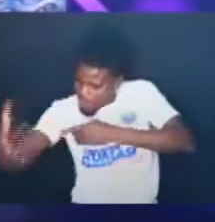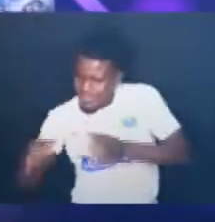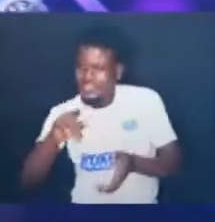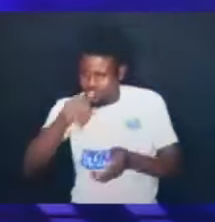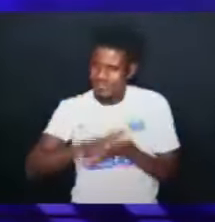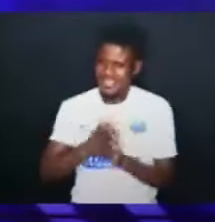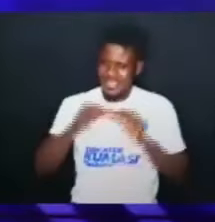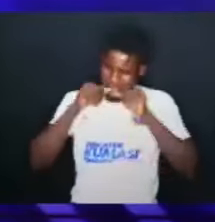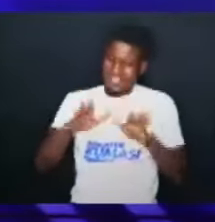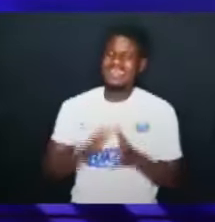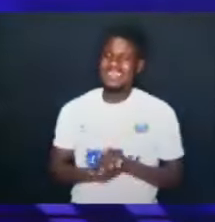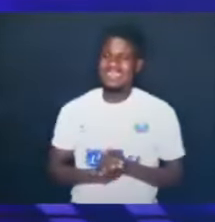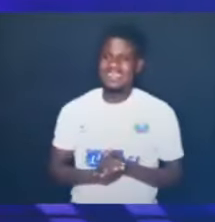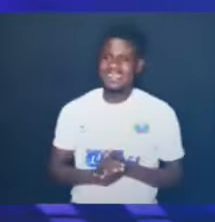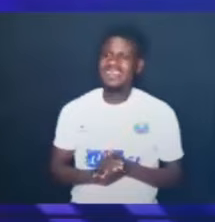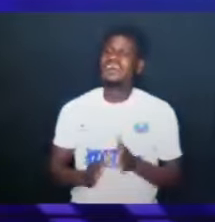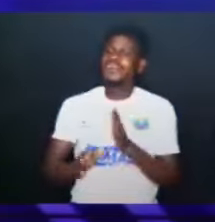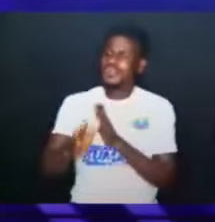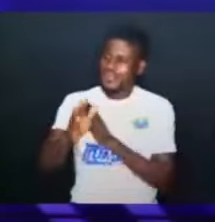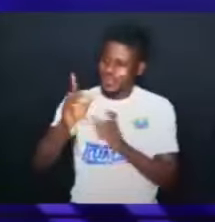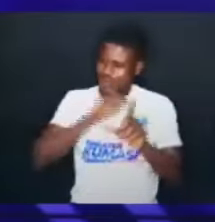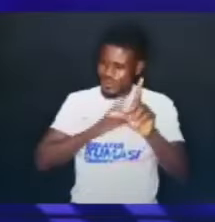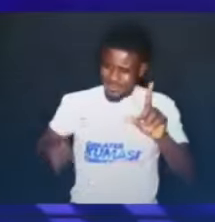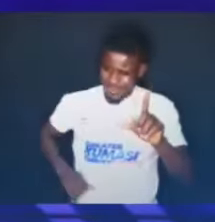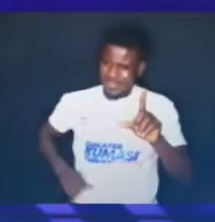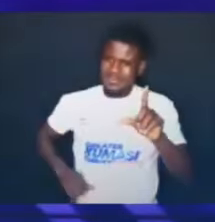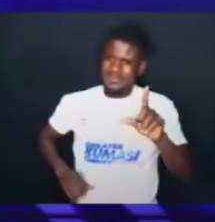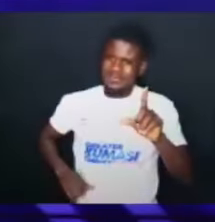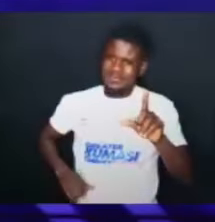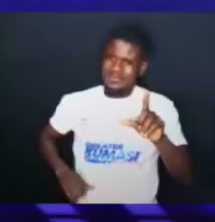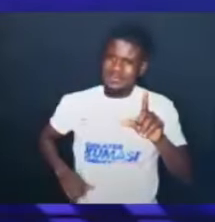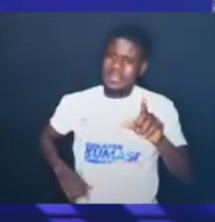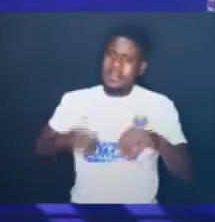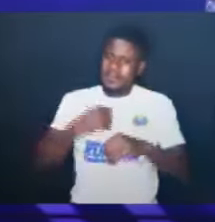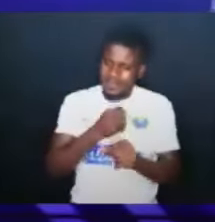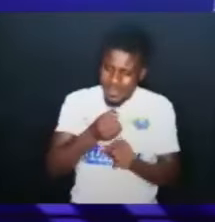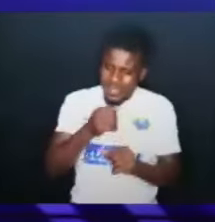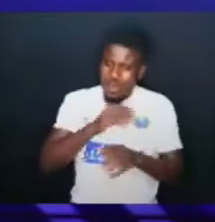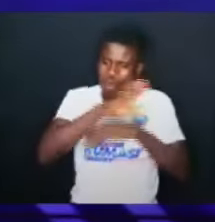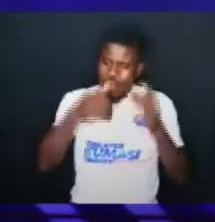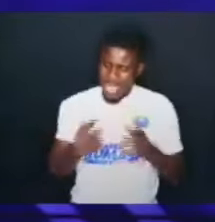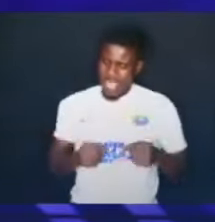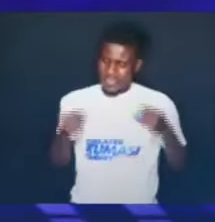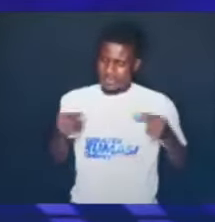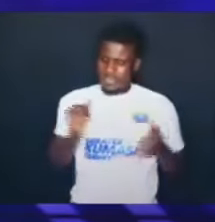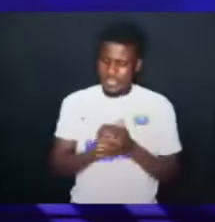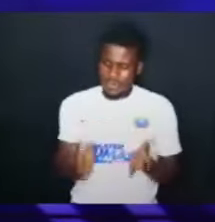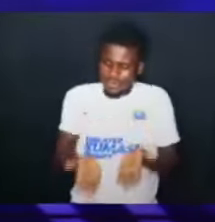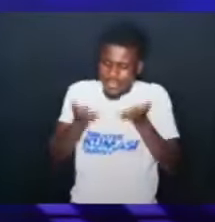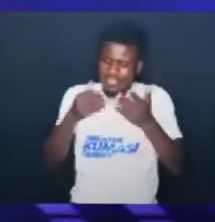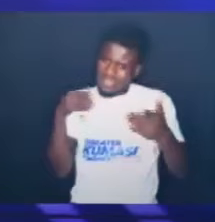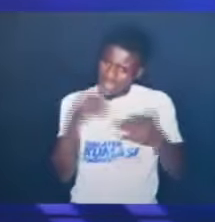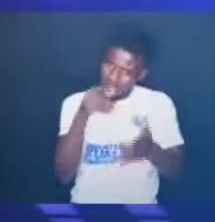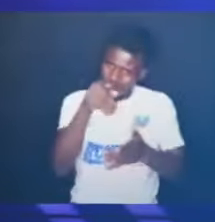The Lord will grant that your enemies who rise up against you will be defeated before you. They will come at